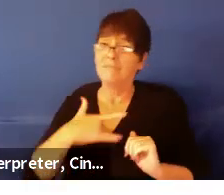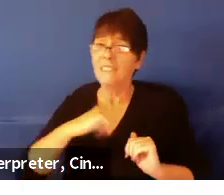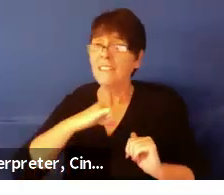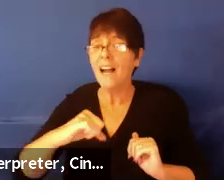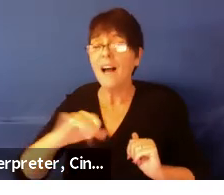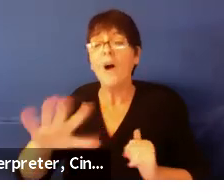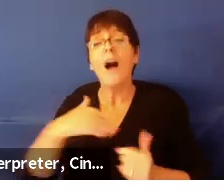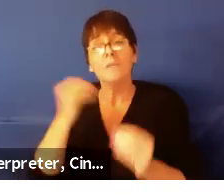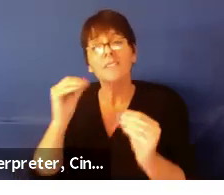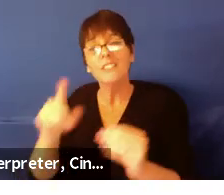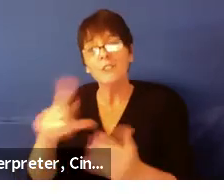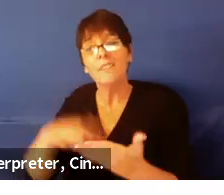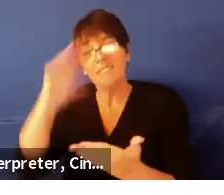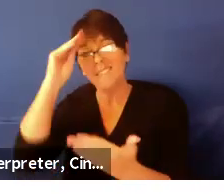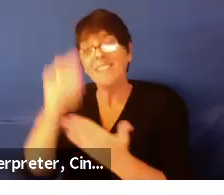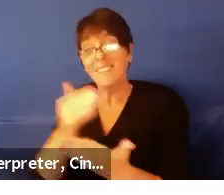learned in a couple minutes.